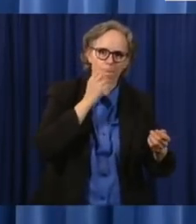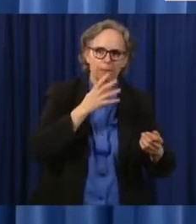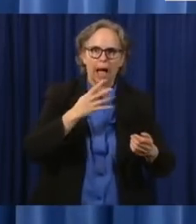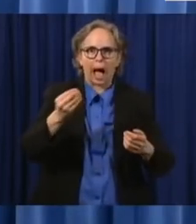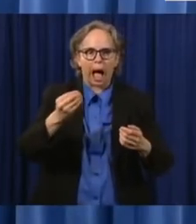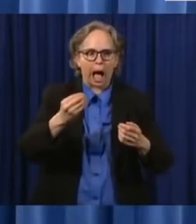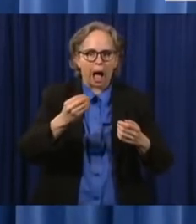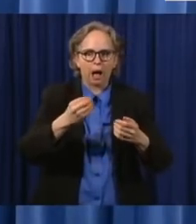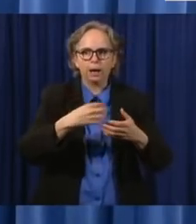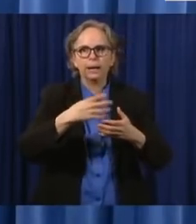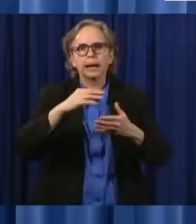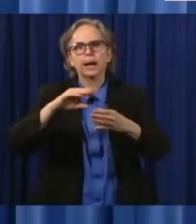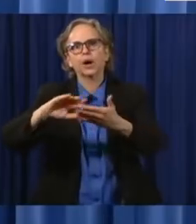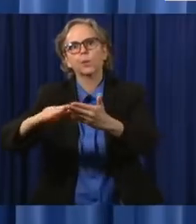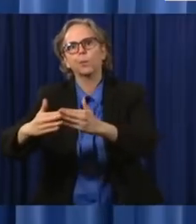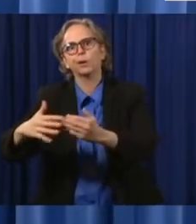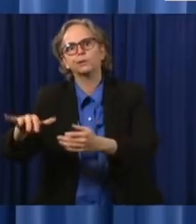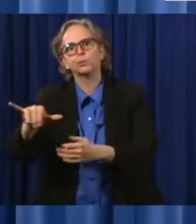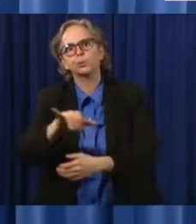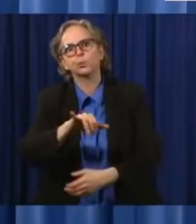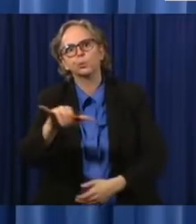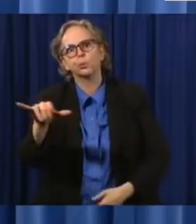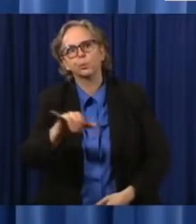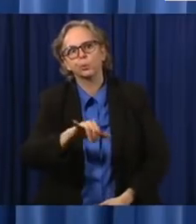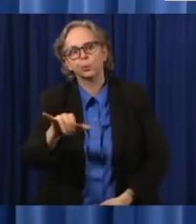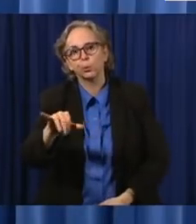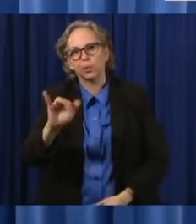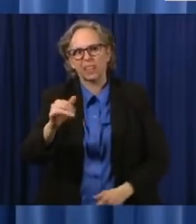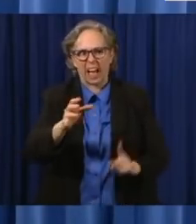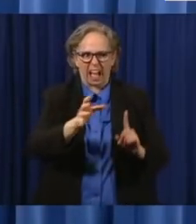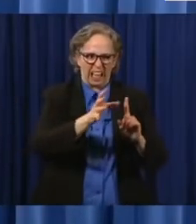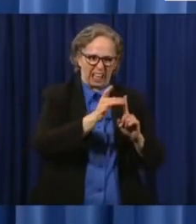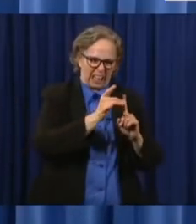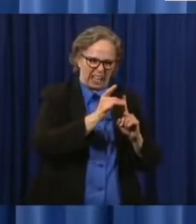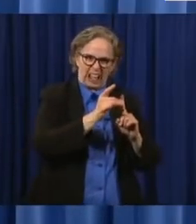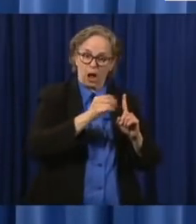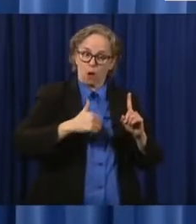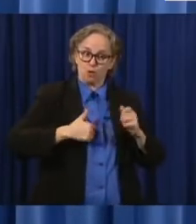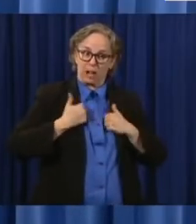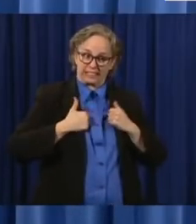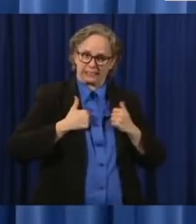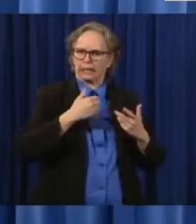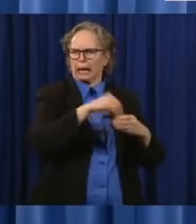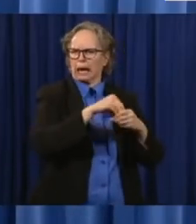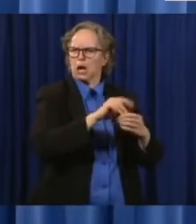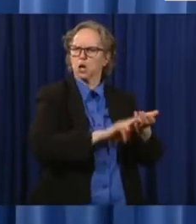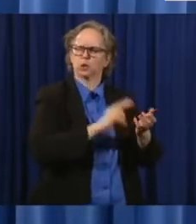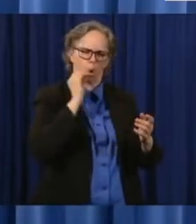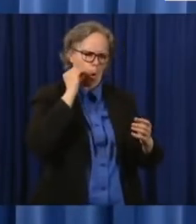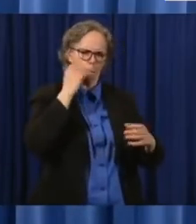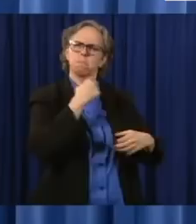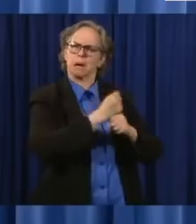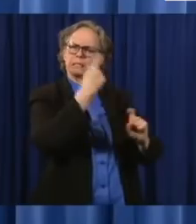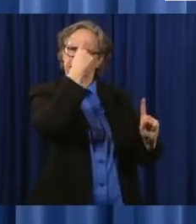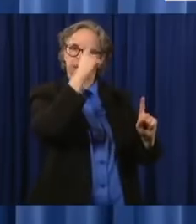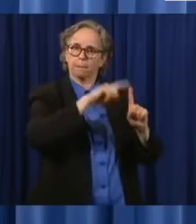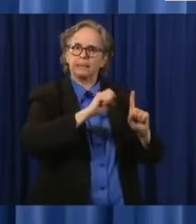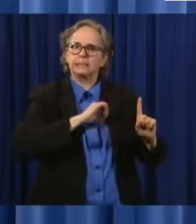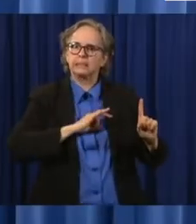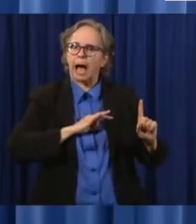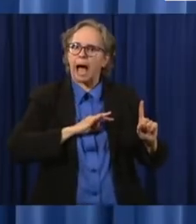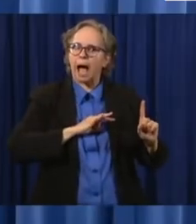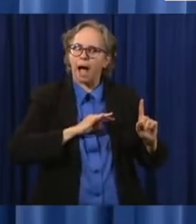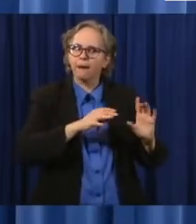resident of the nursing home, then you certainly at least start there, and that's where that will be. So